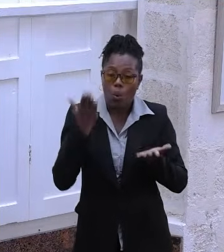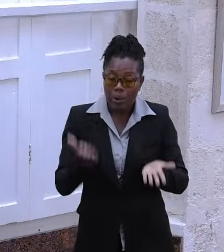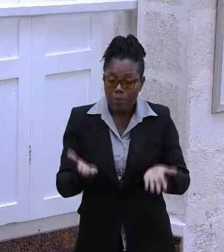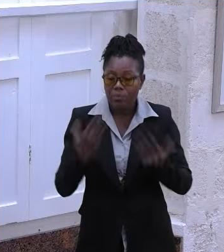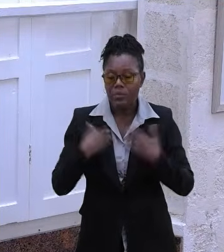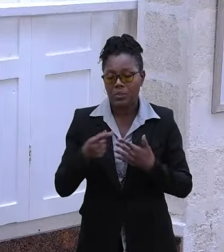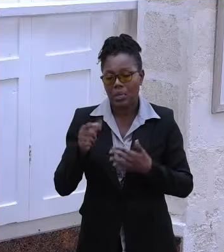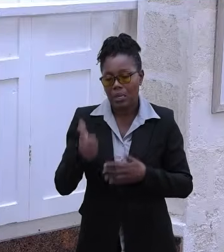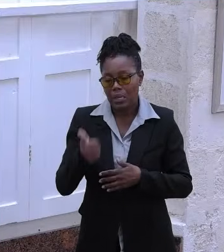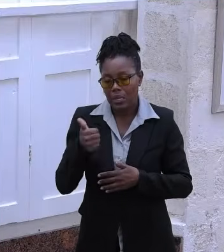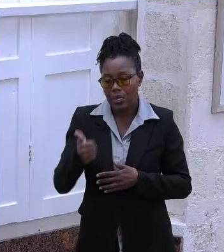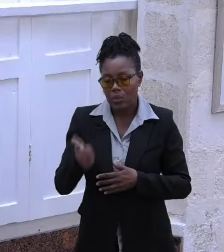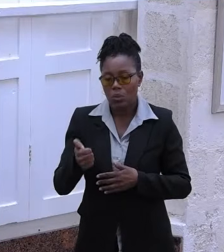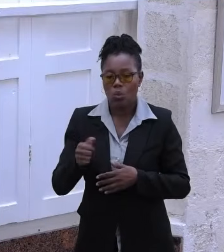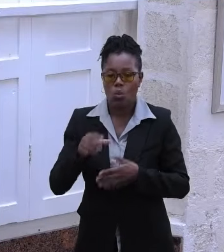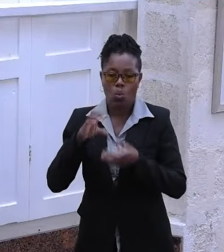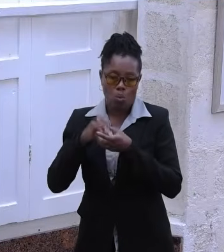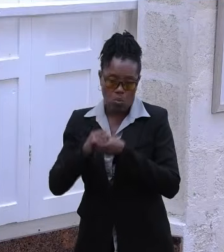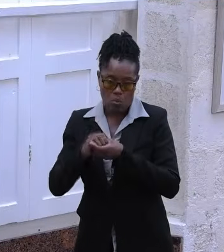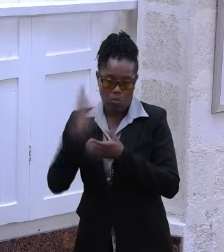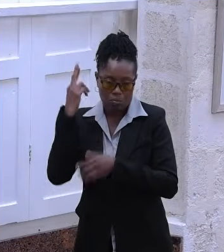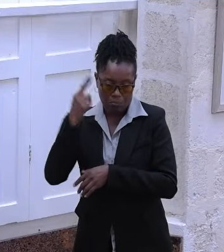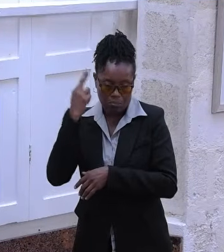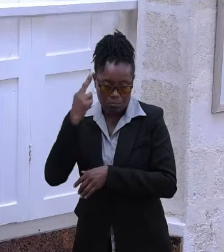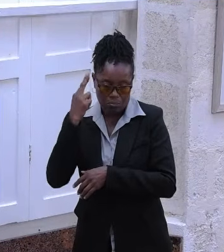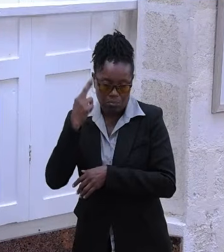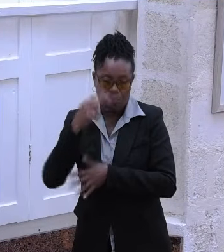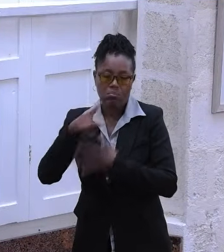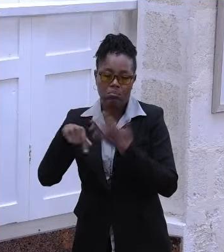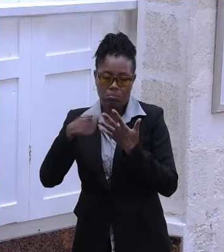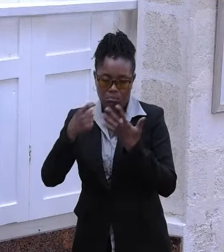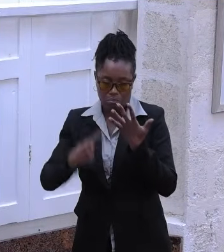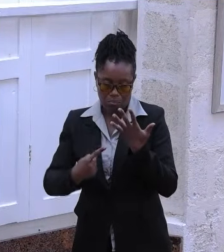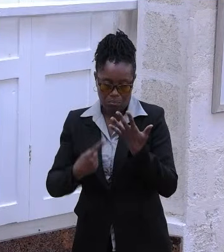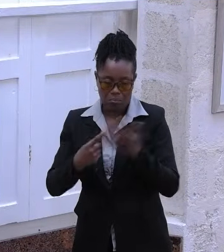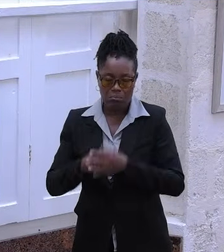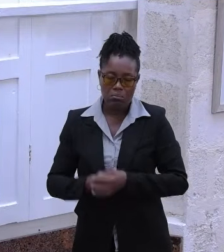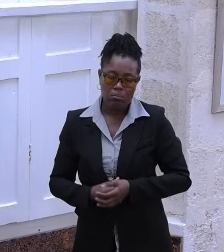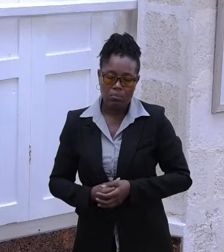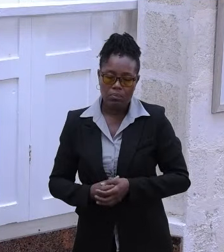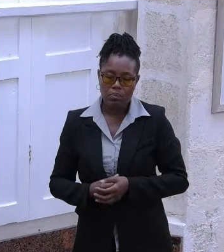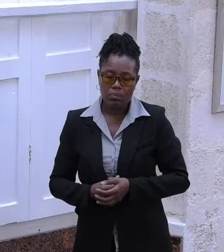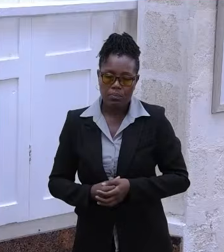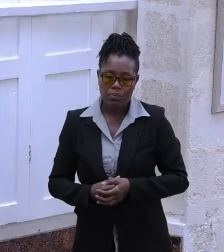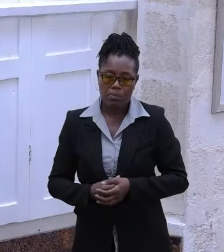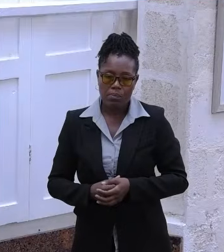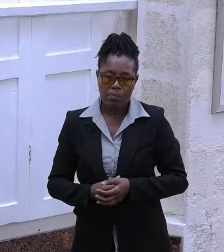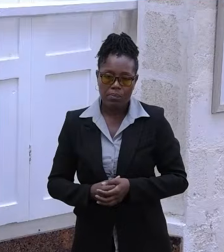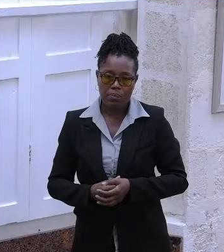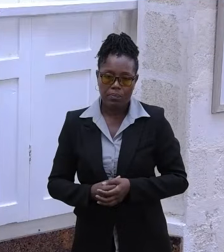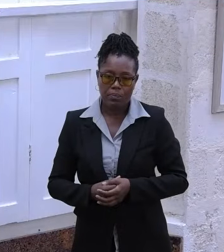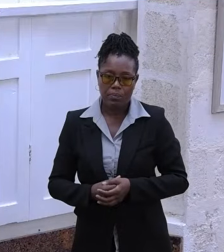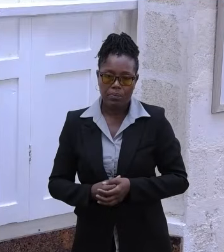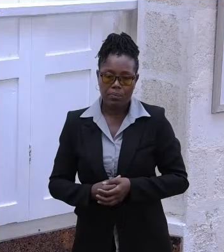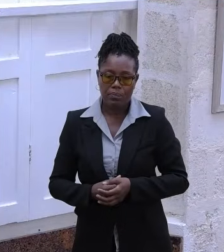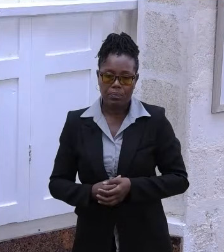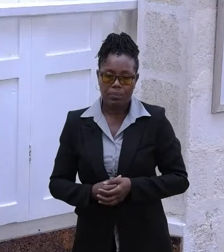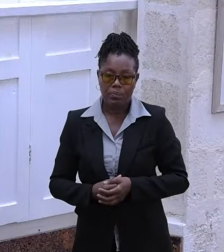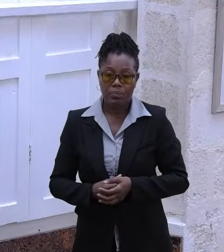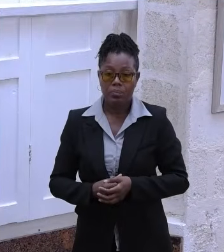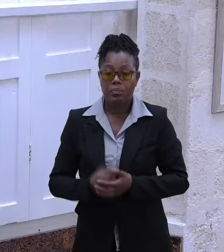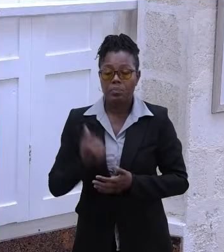reasons. These are all matters that it is the law at